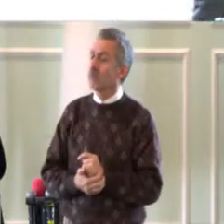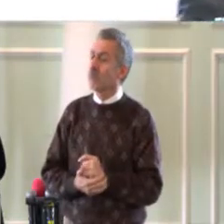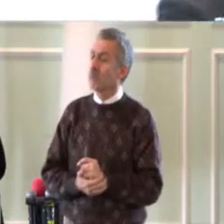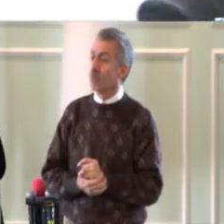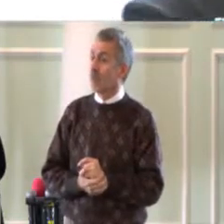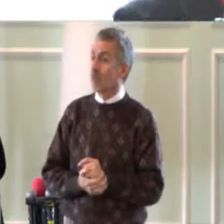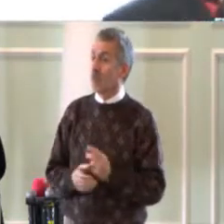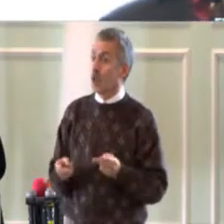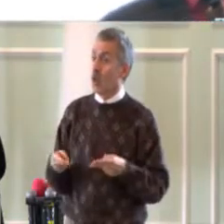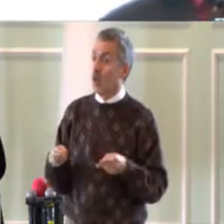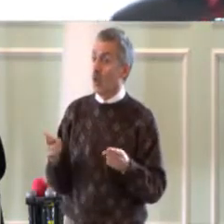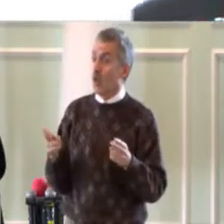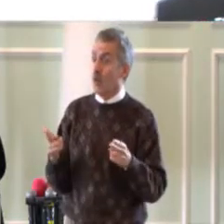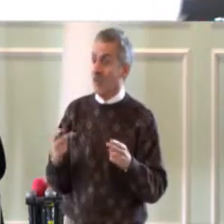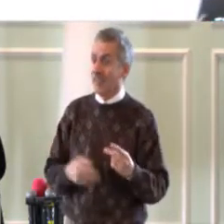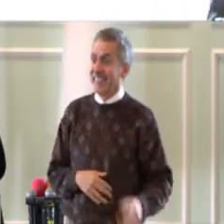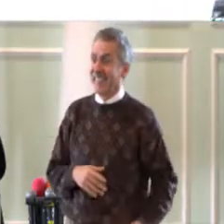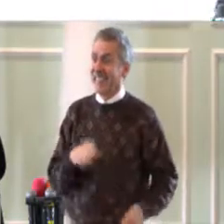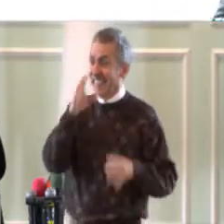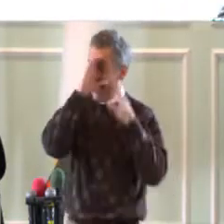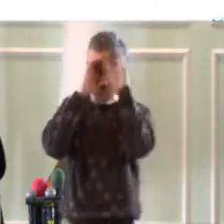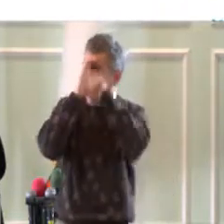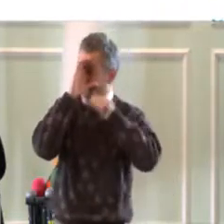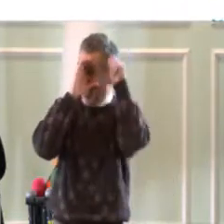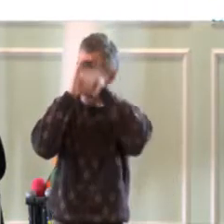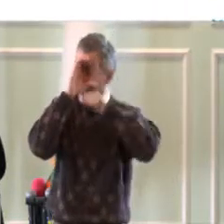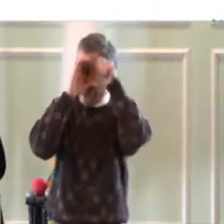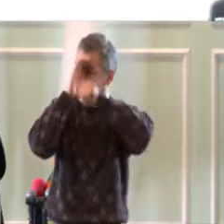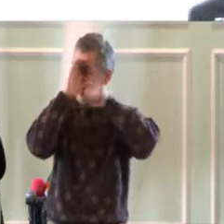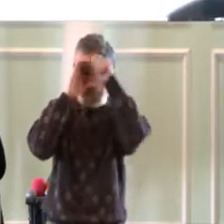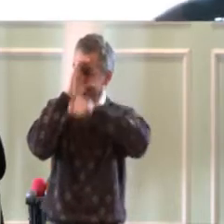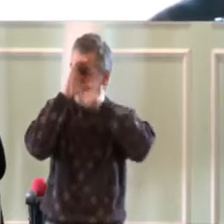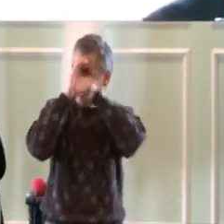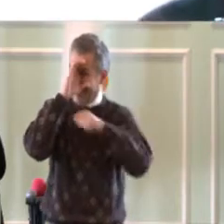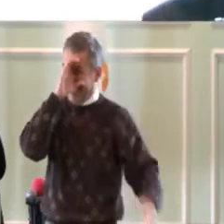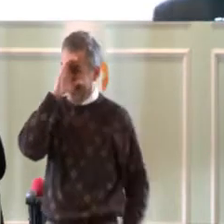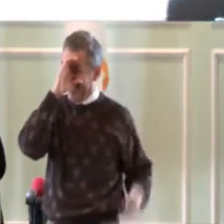quick, get the camera out and take a picture.